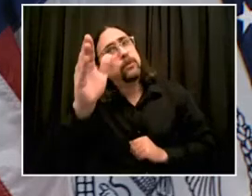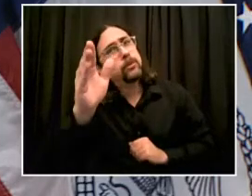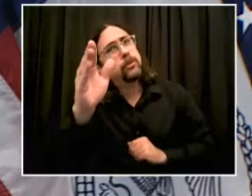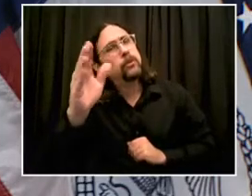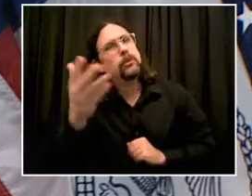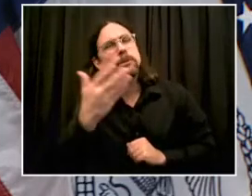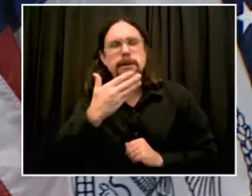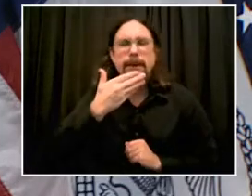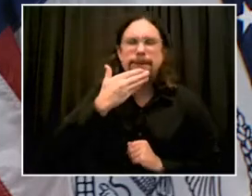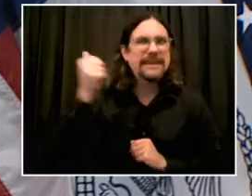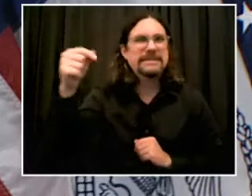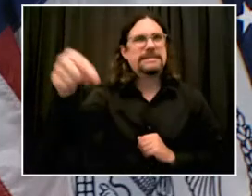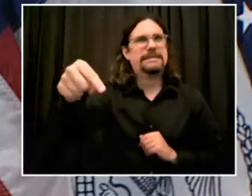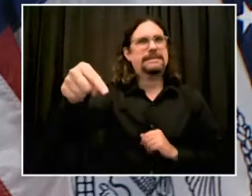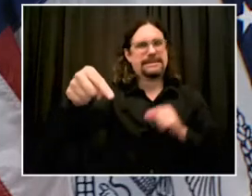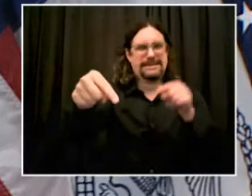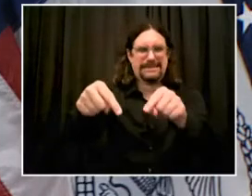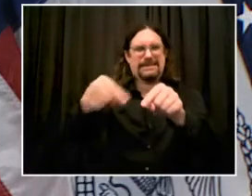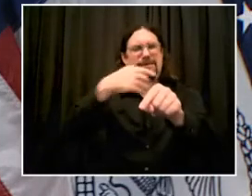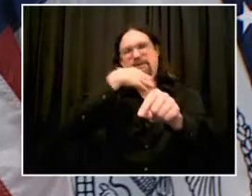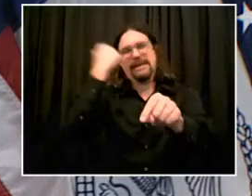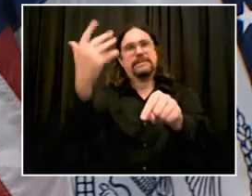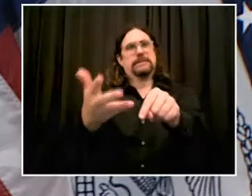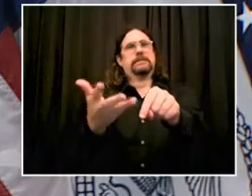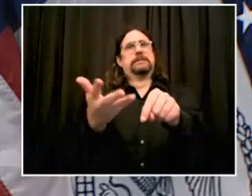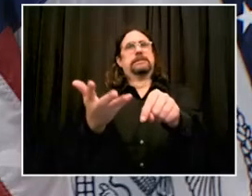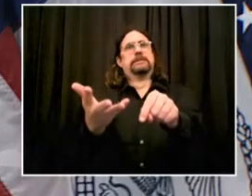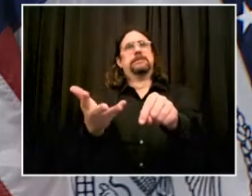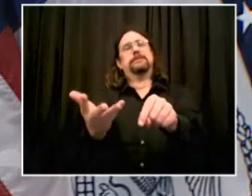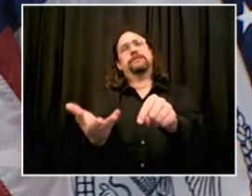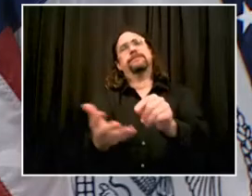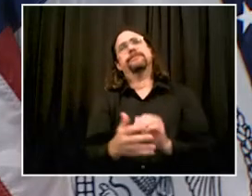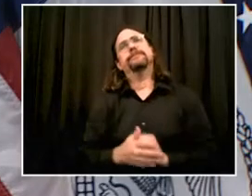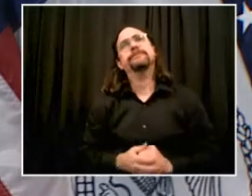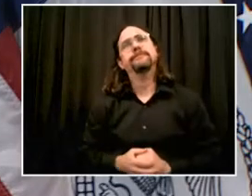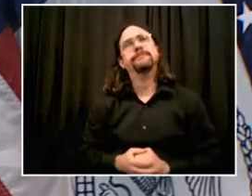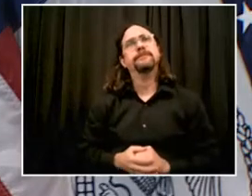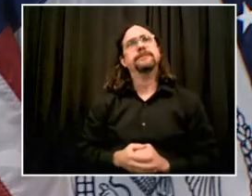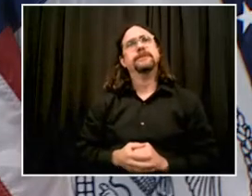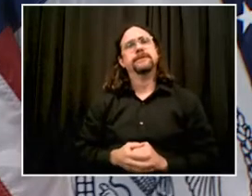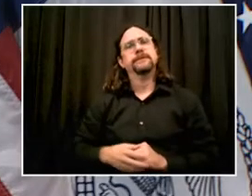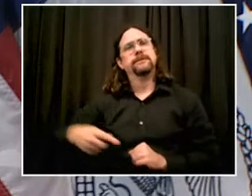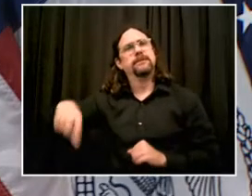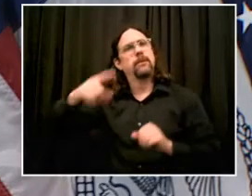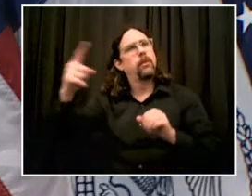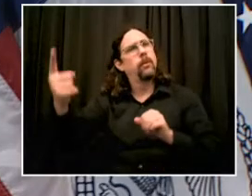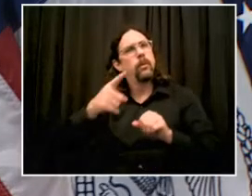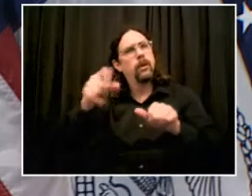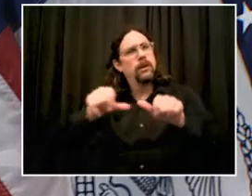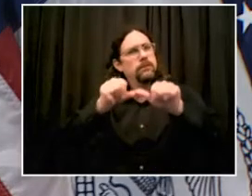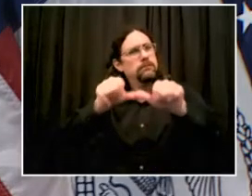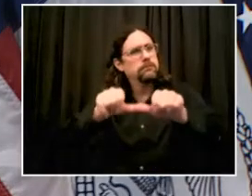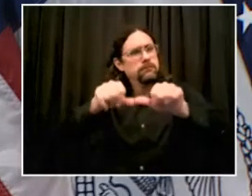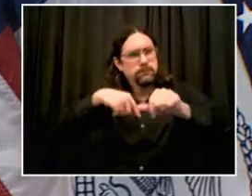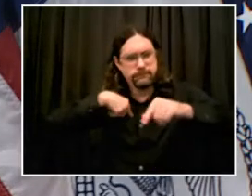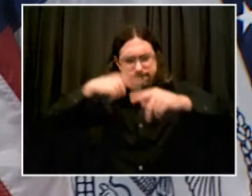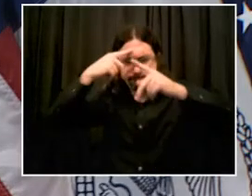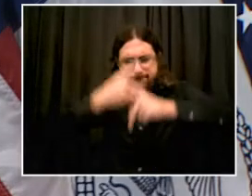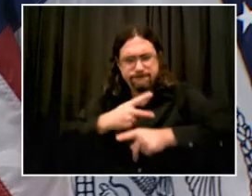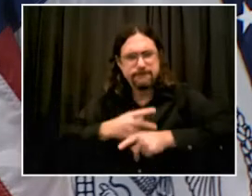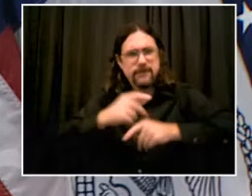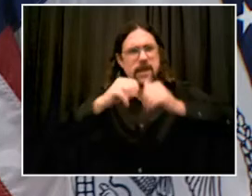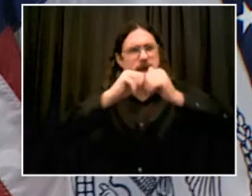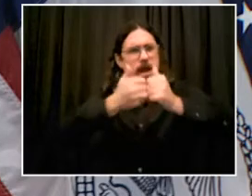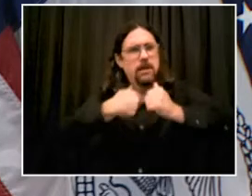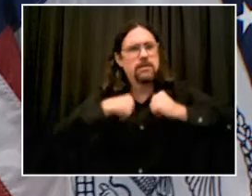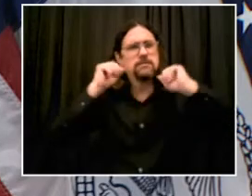move forward, and then you act on it. And what was very important to note was we had gotten through stages 1, 2,